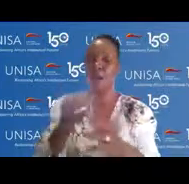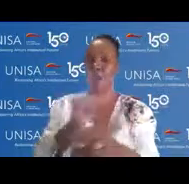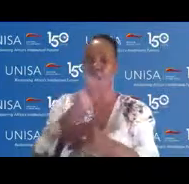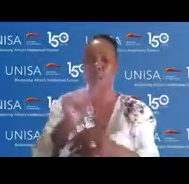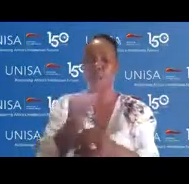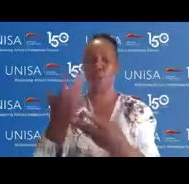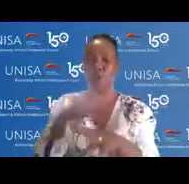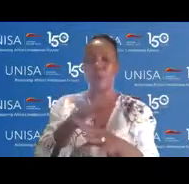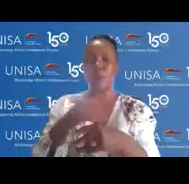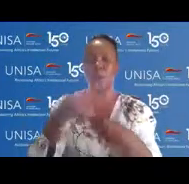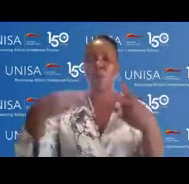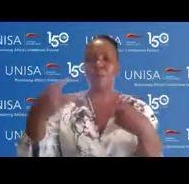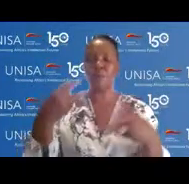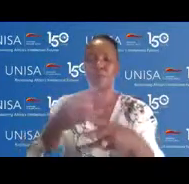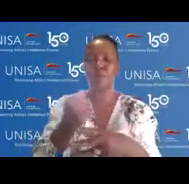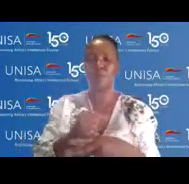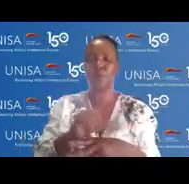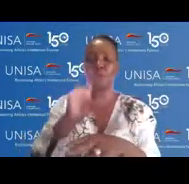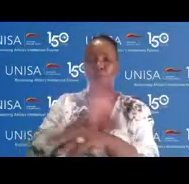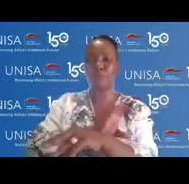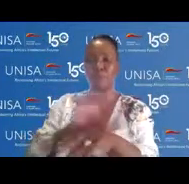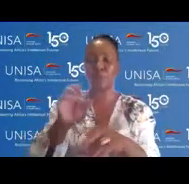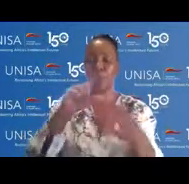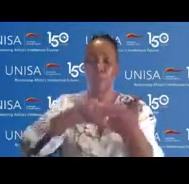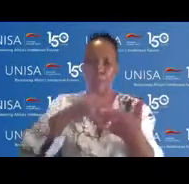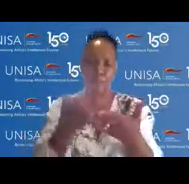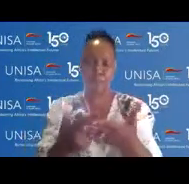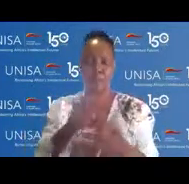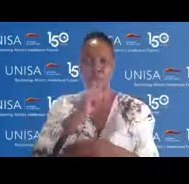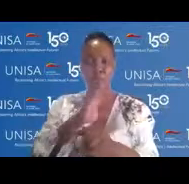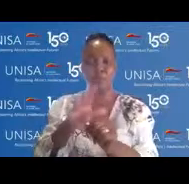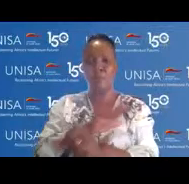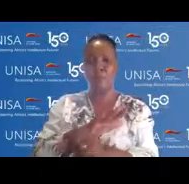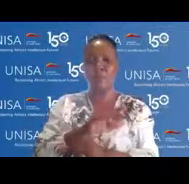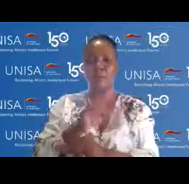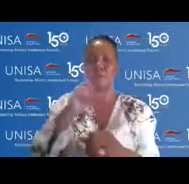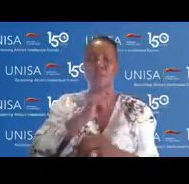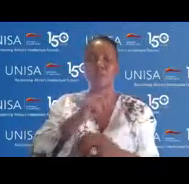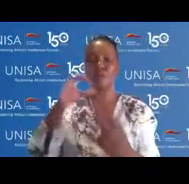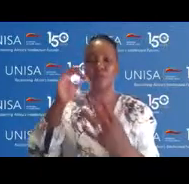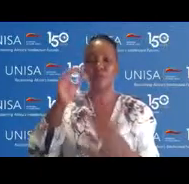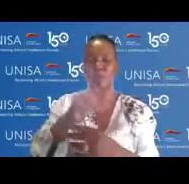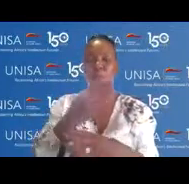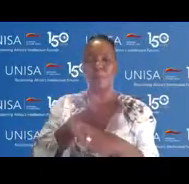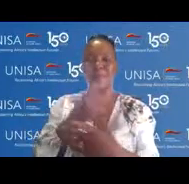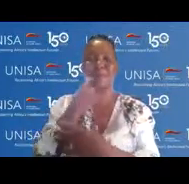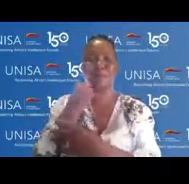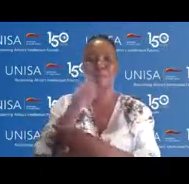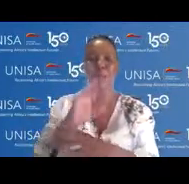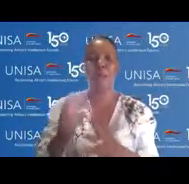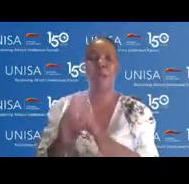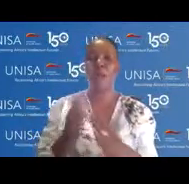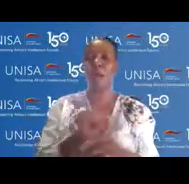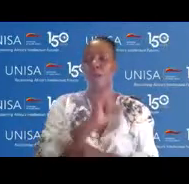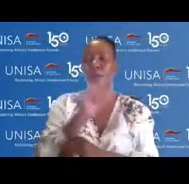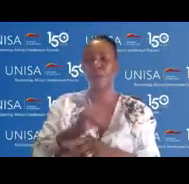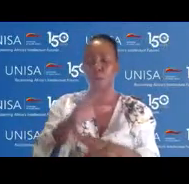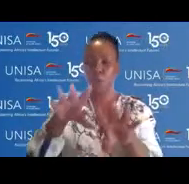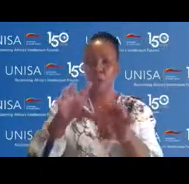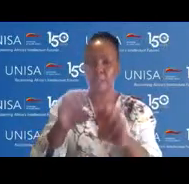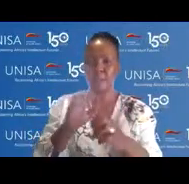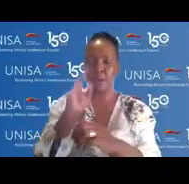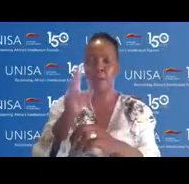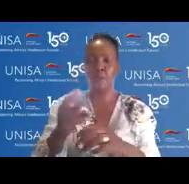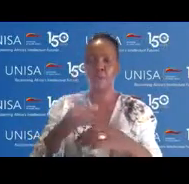desktop. It's kind of useful, that option, because it might make it a little bit easier in terms of how your exam is going to fit on your